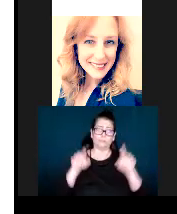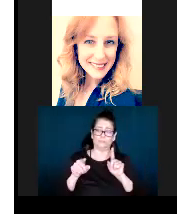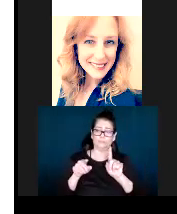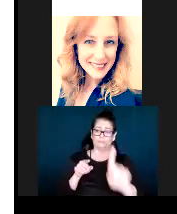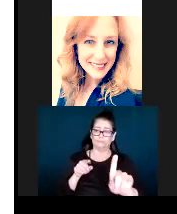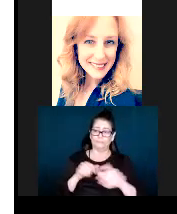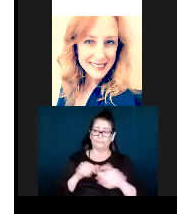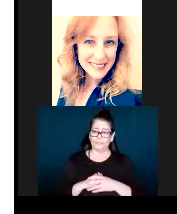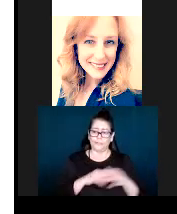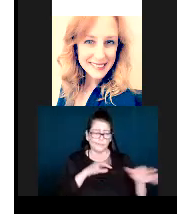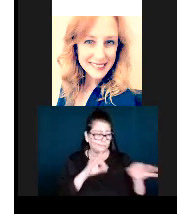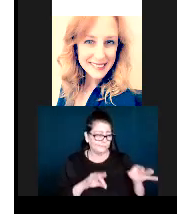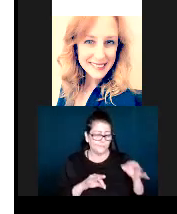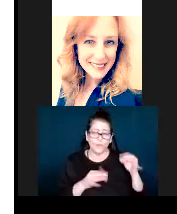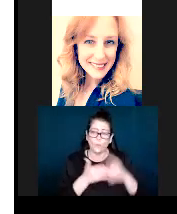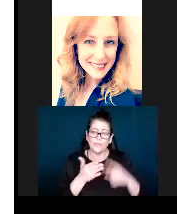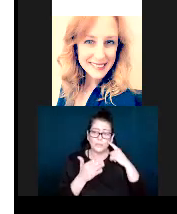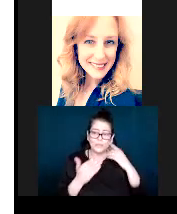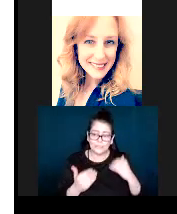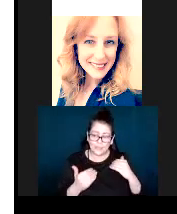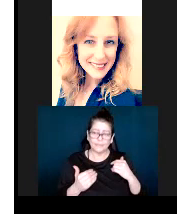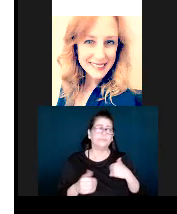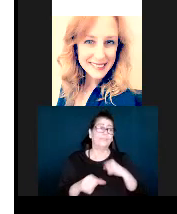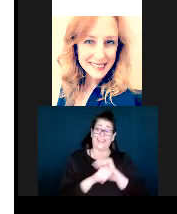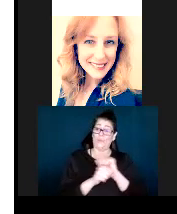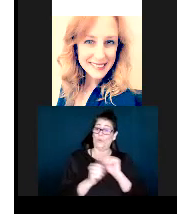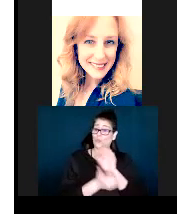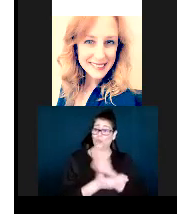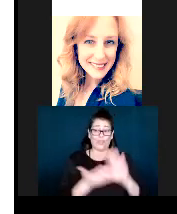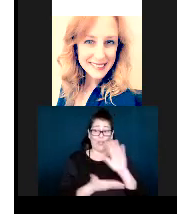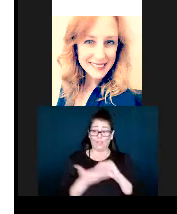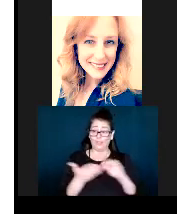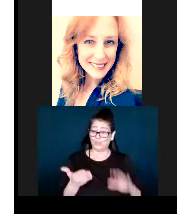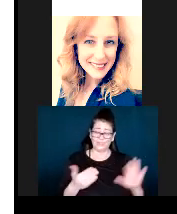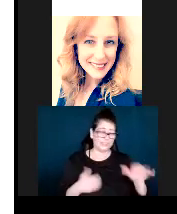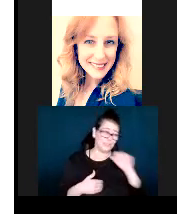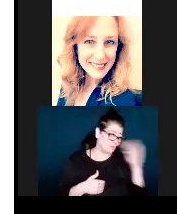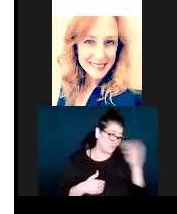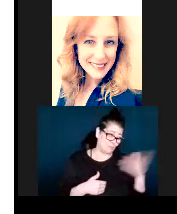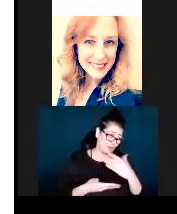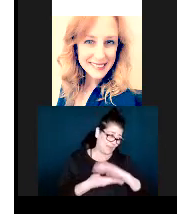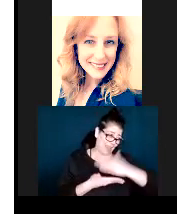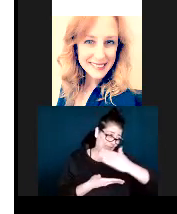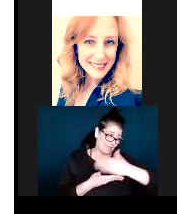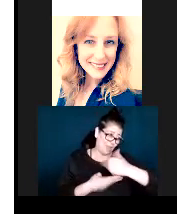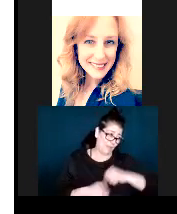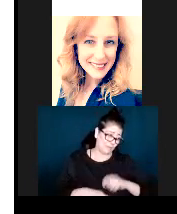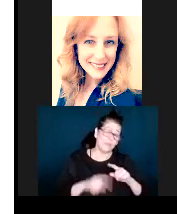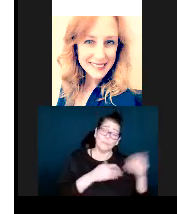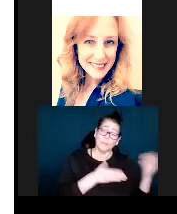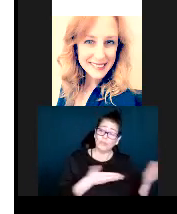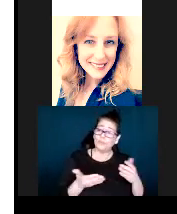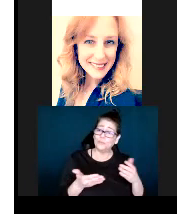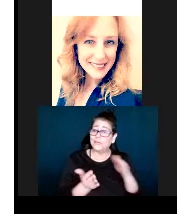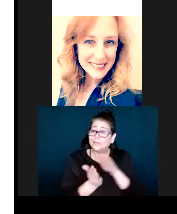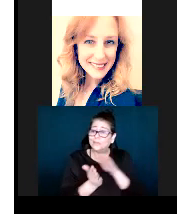expect. I worked with college students, so I'd say, don't bring your laptop because you won't be able to use it, but bring your notes or a book or